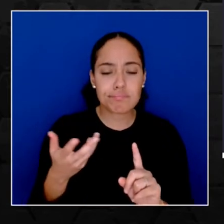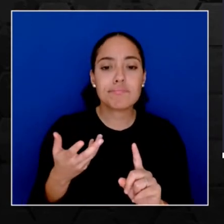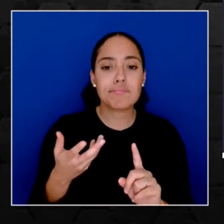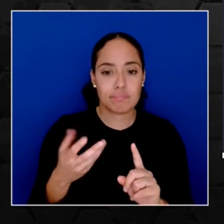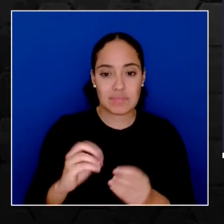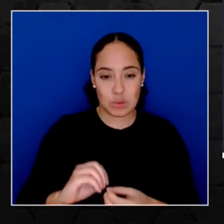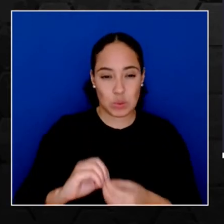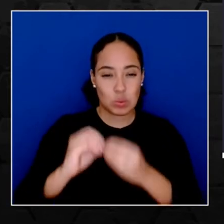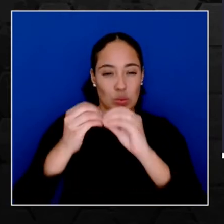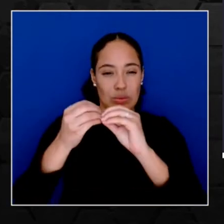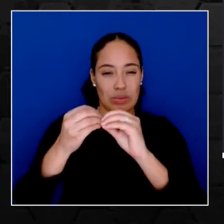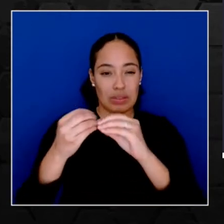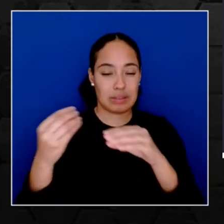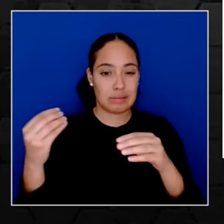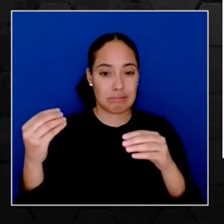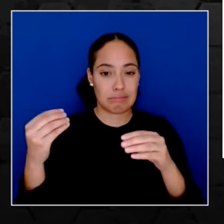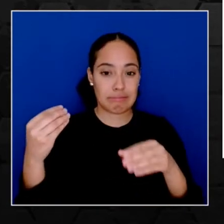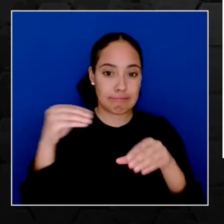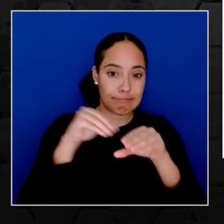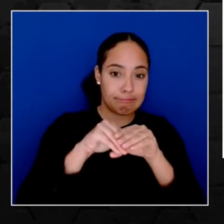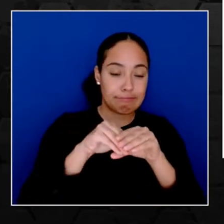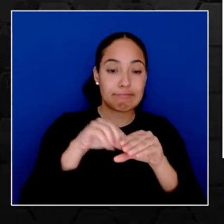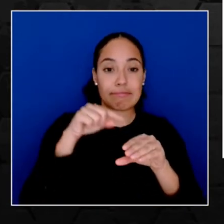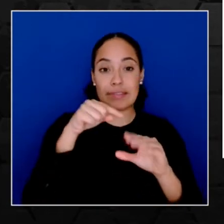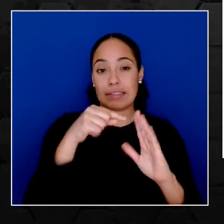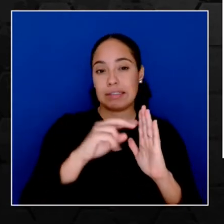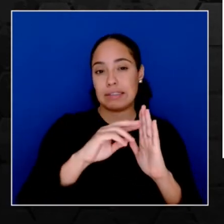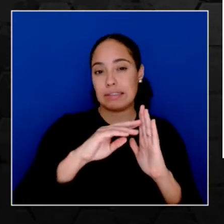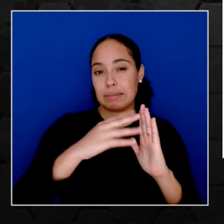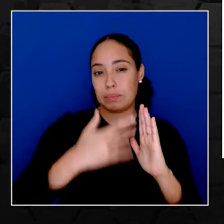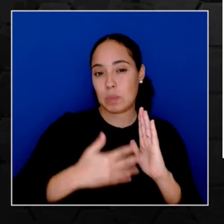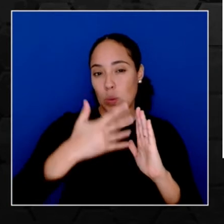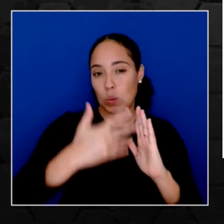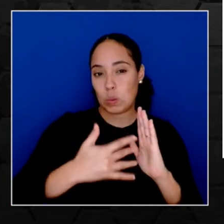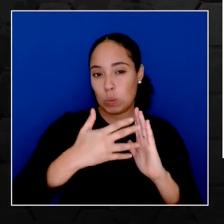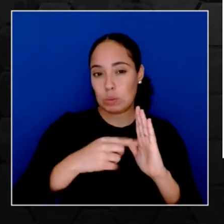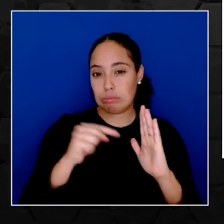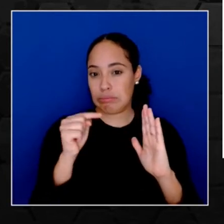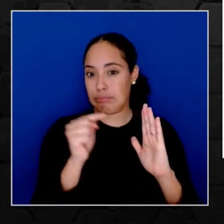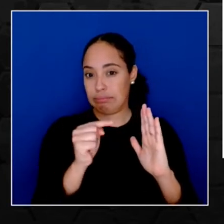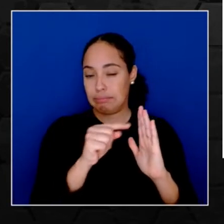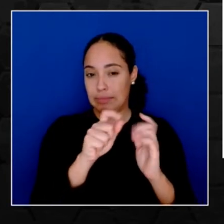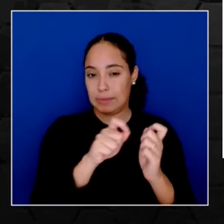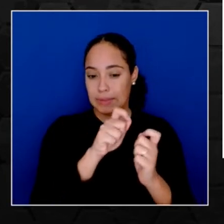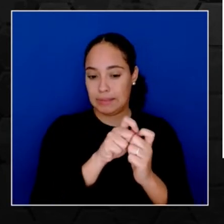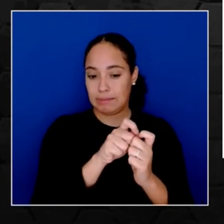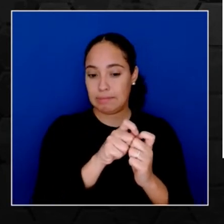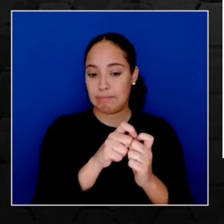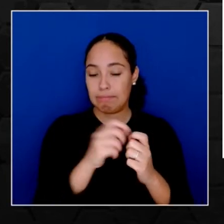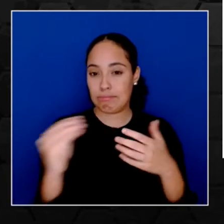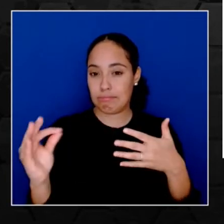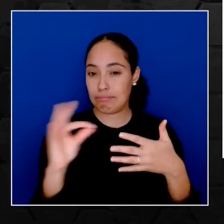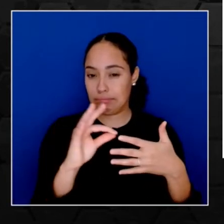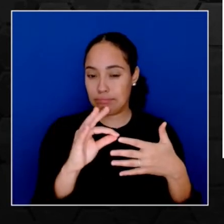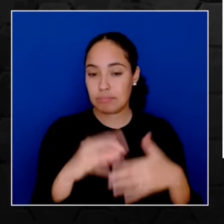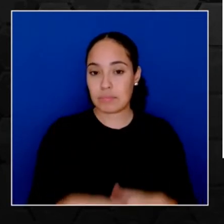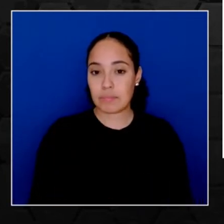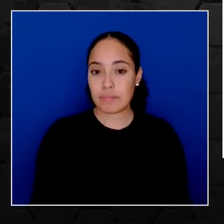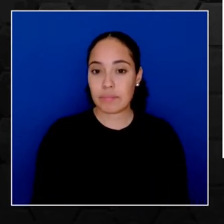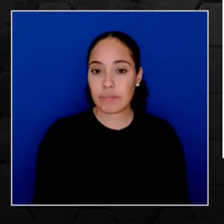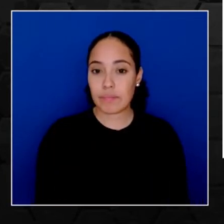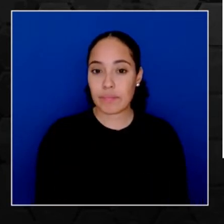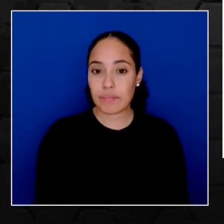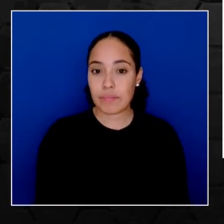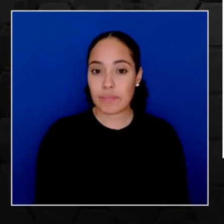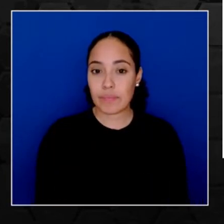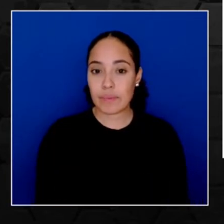model, or train that particular model. Cool. Now what I'm doing, again, it's the same thing with I've done with access. So same